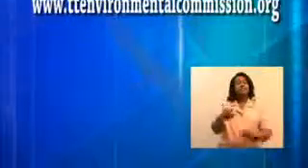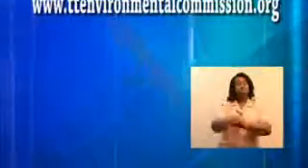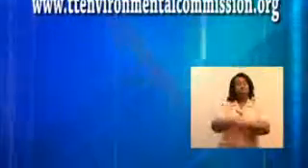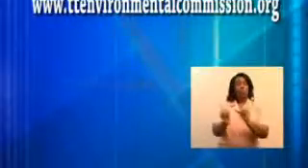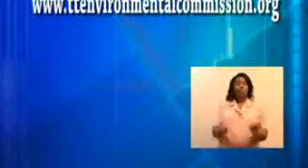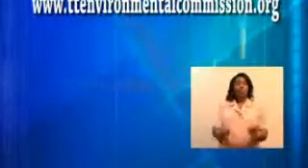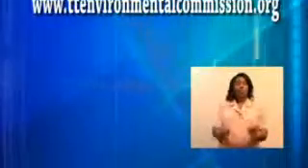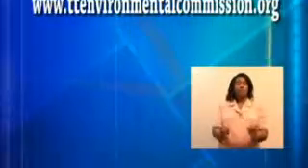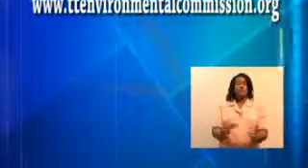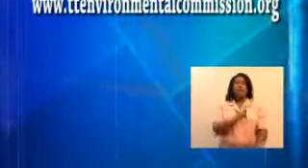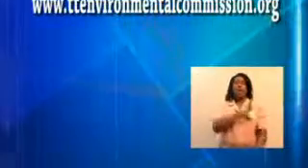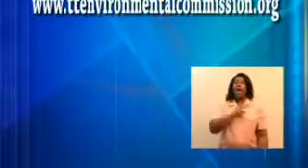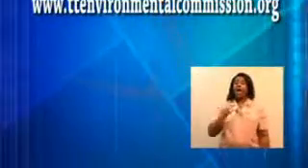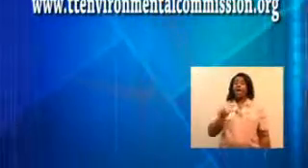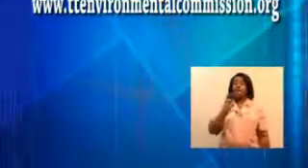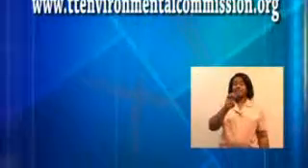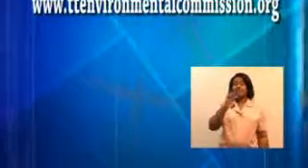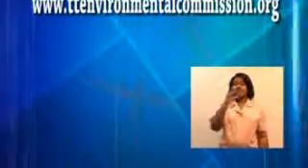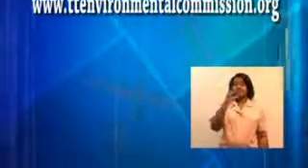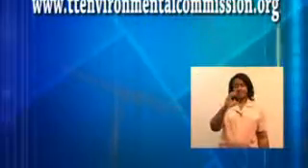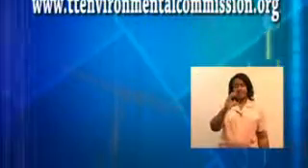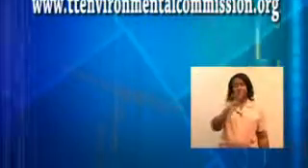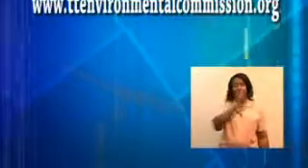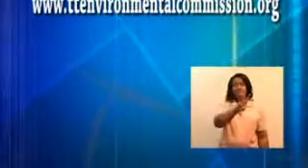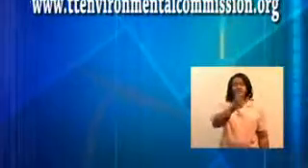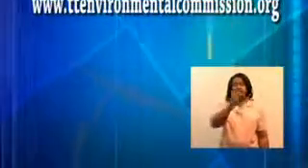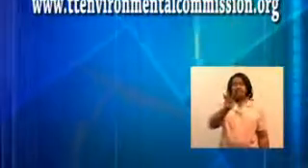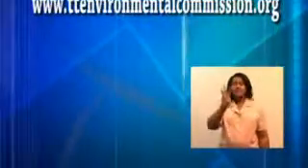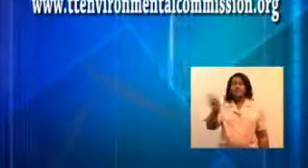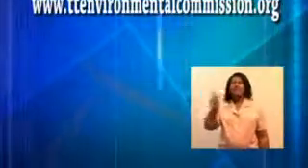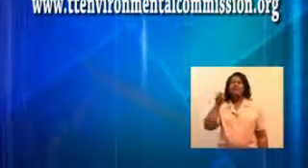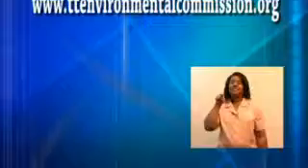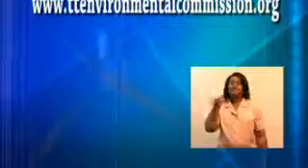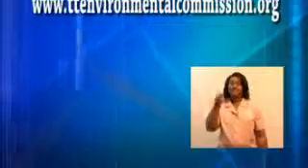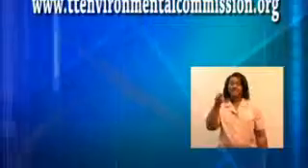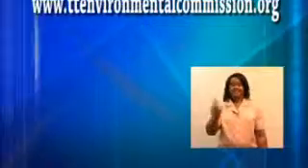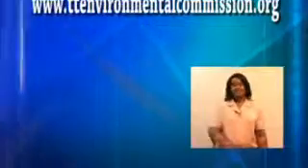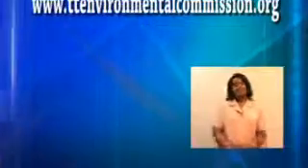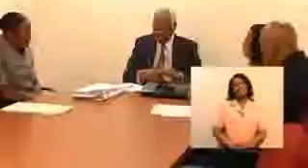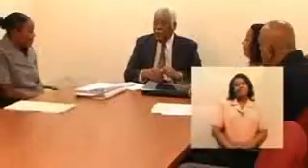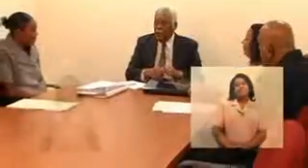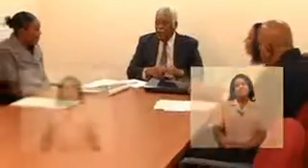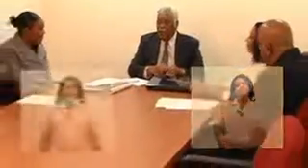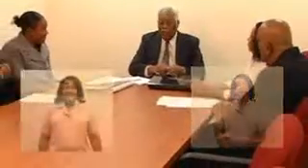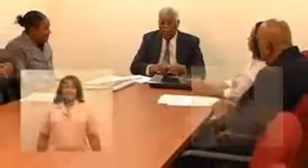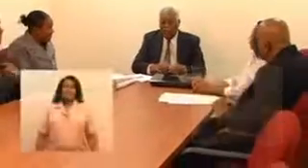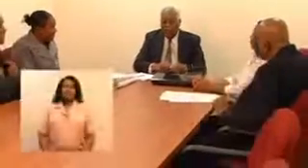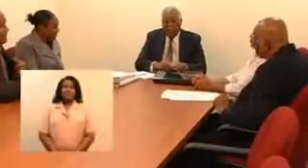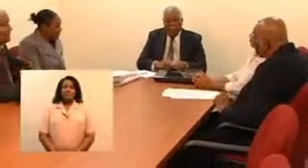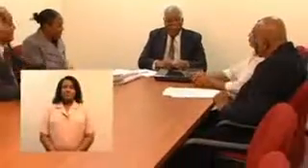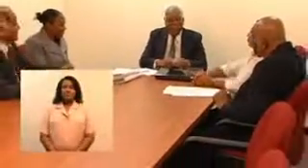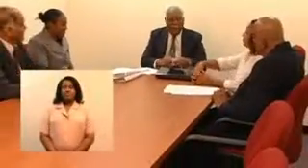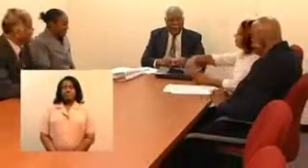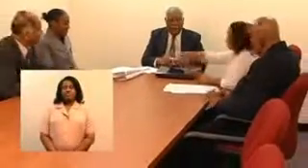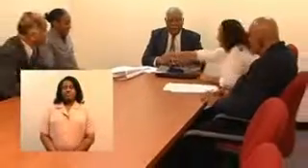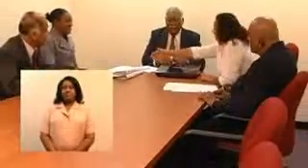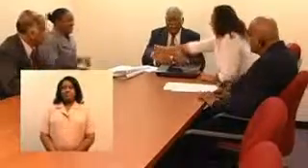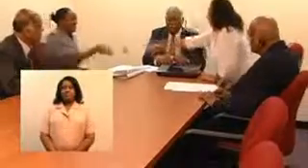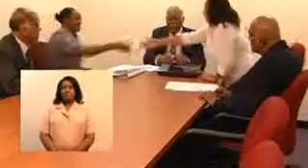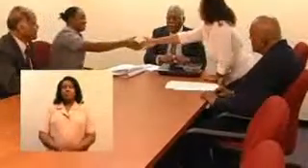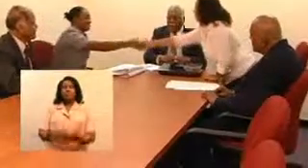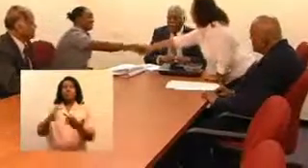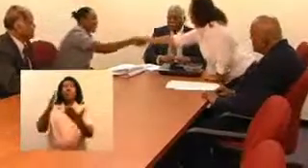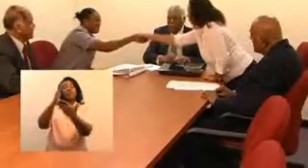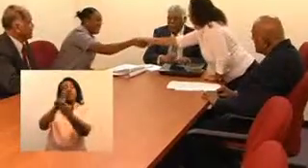session. These are available at the Commission's offices and on our website. If you follow